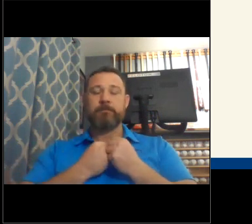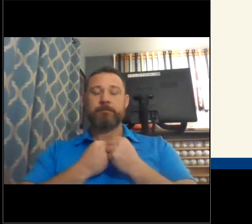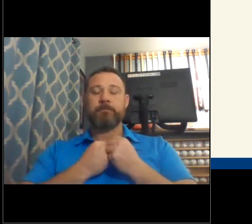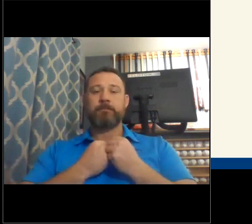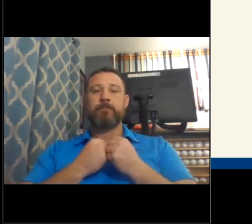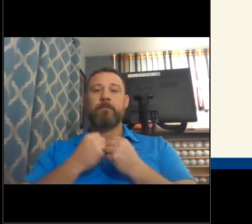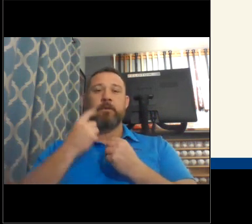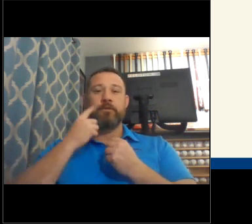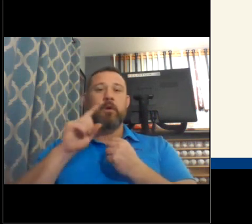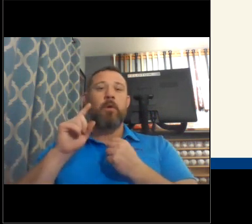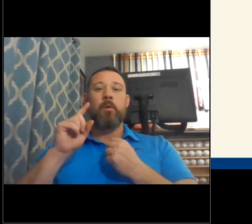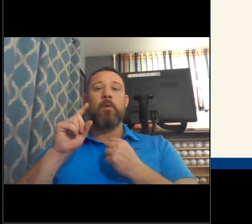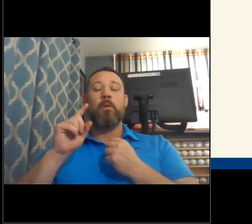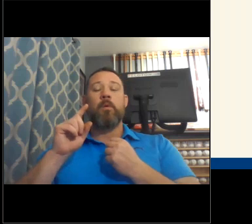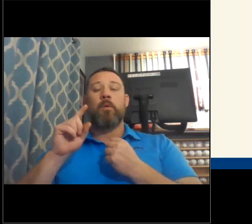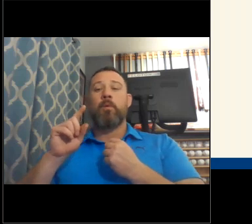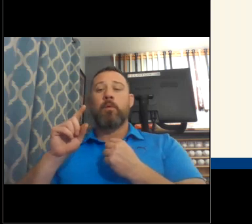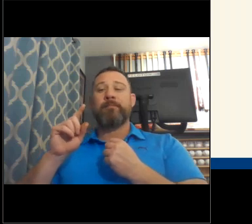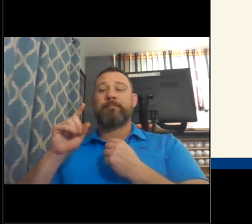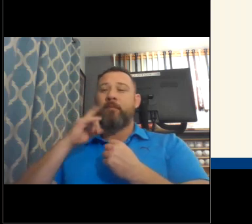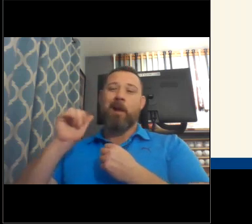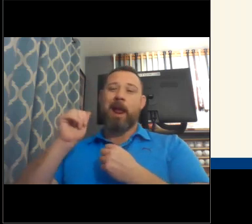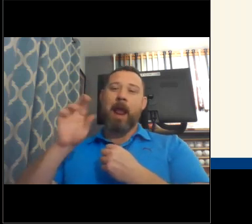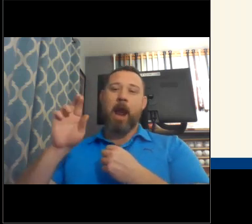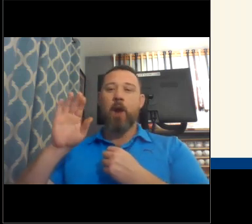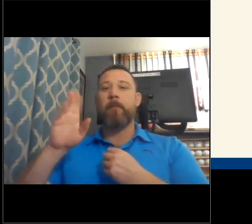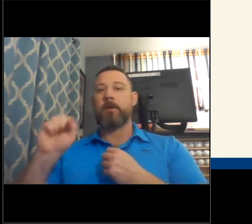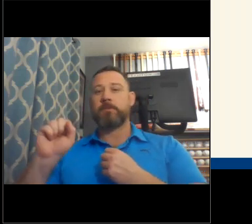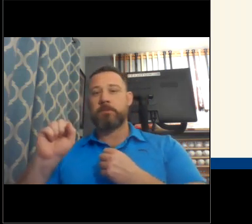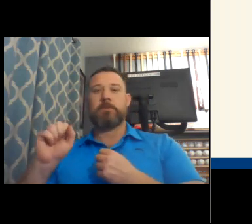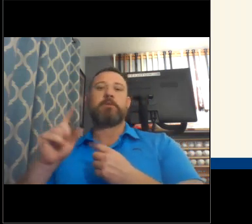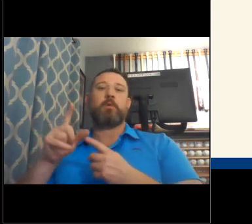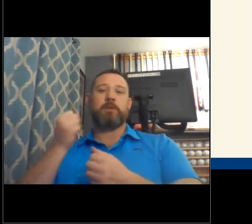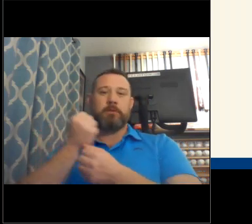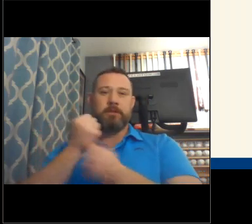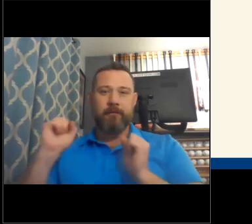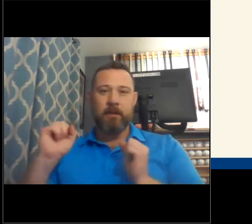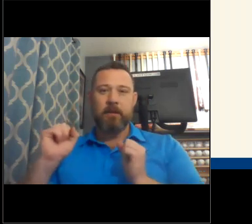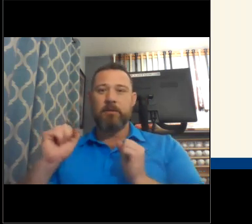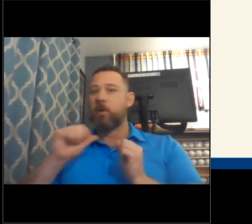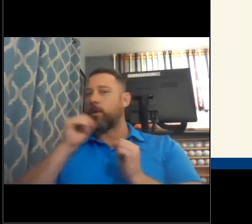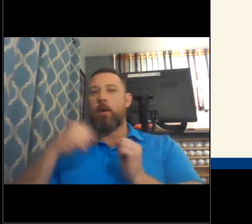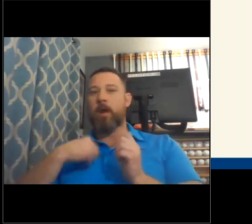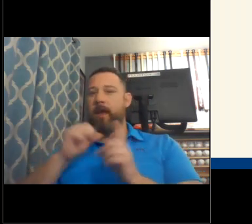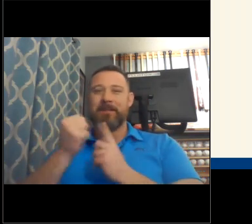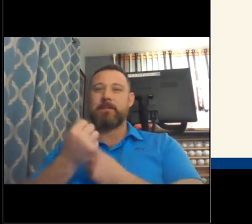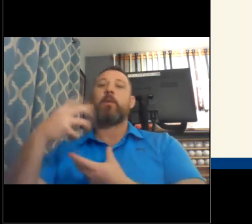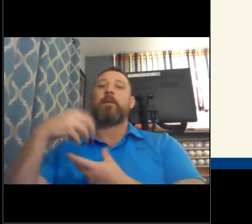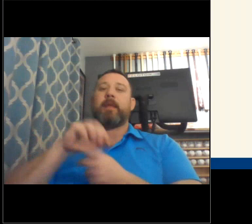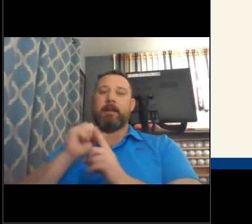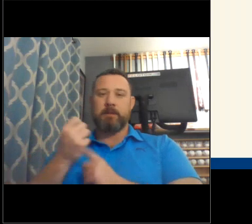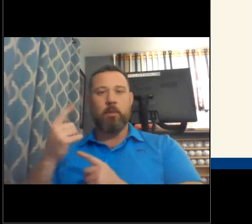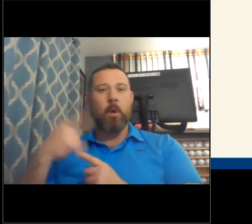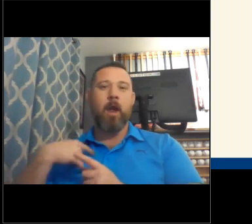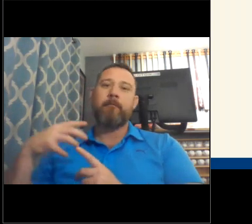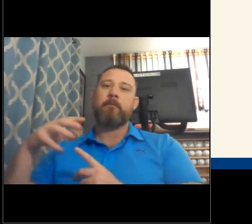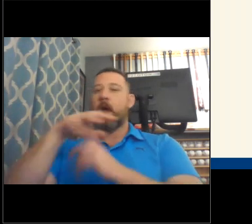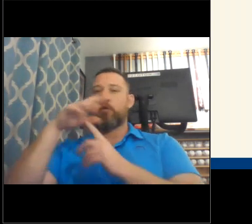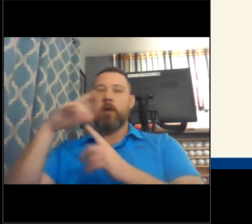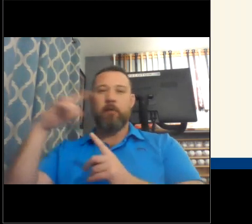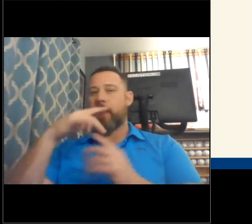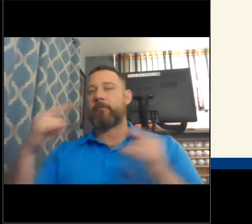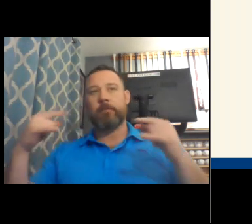To include, putting the air bosses in place to make sure it's done safely, so we don't have an incident within an incident where we have aircraft that would